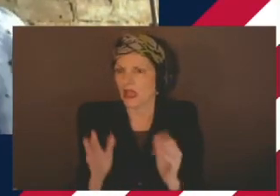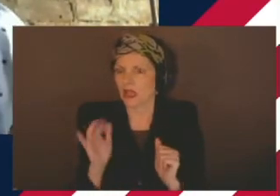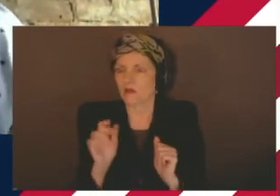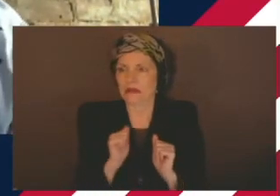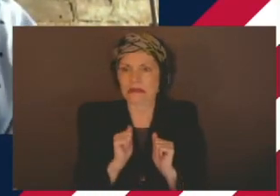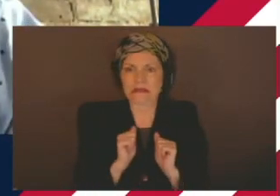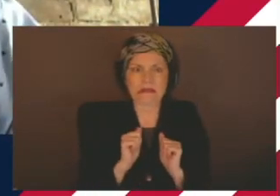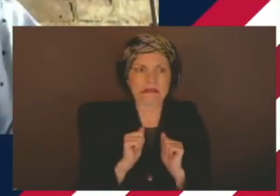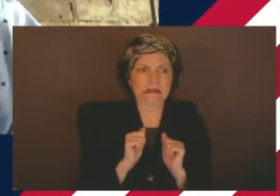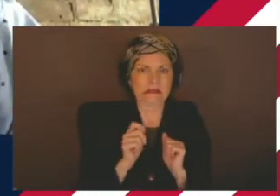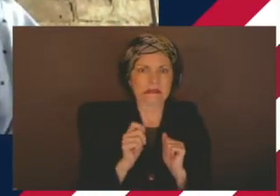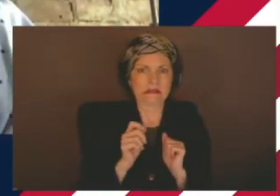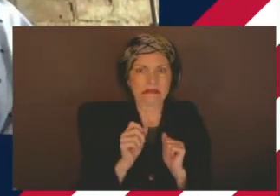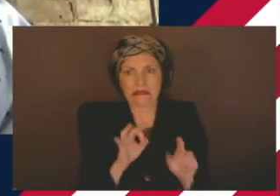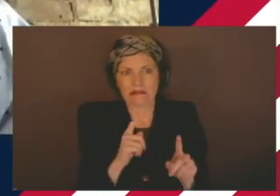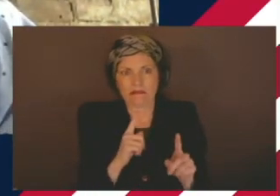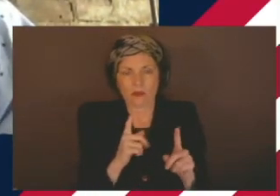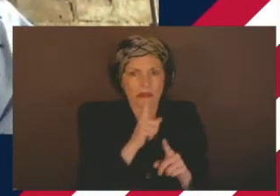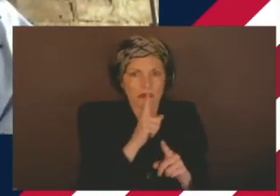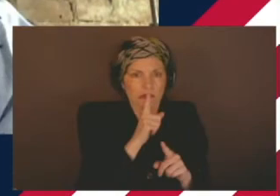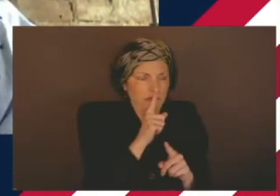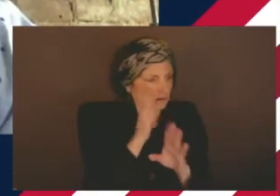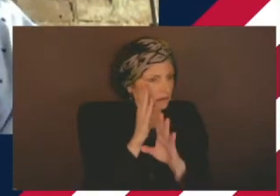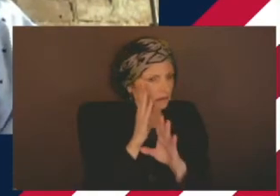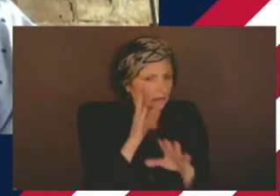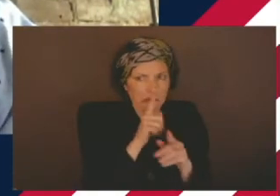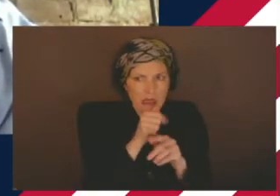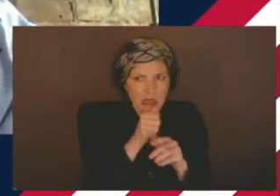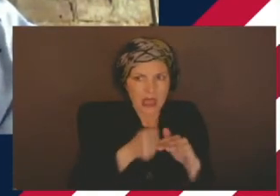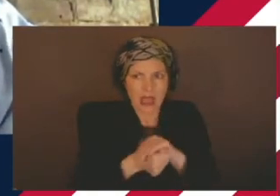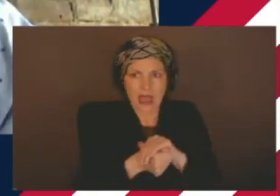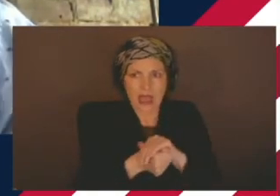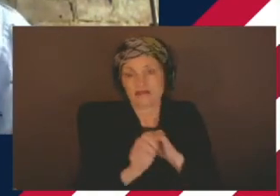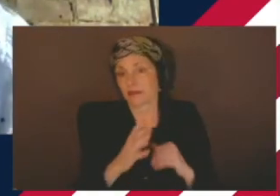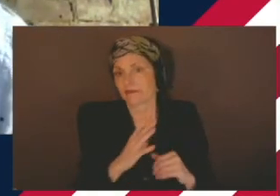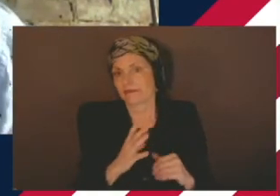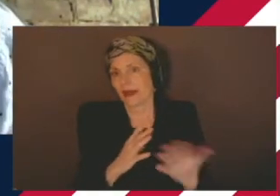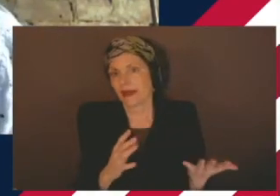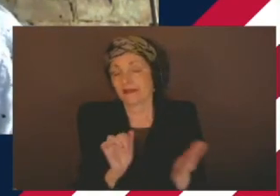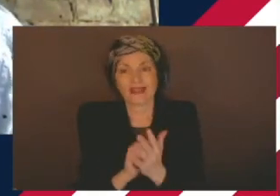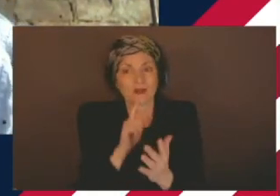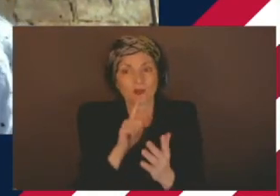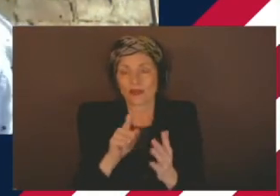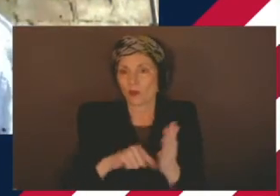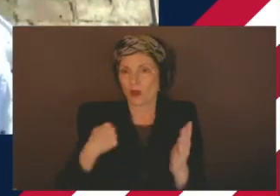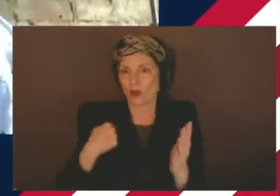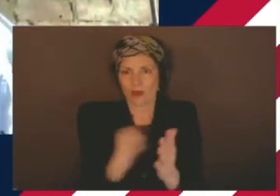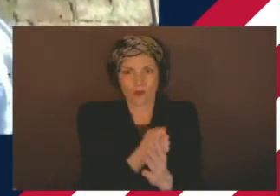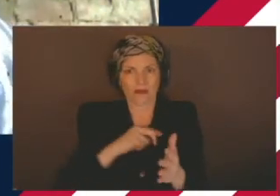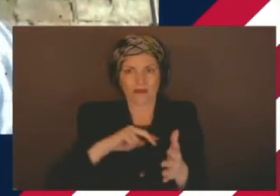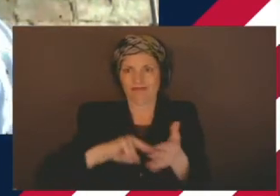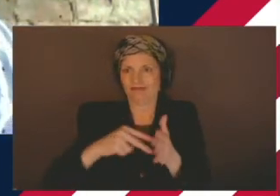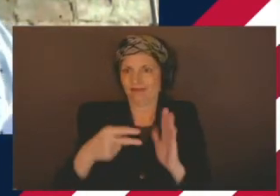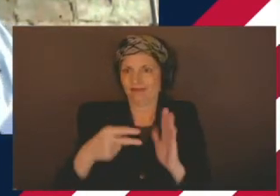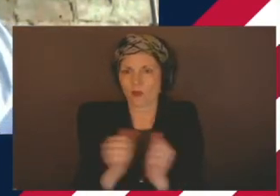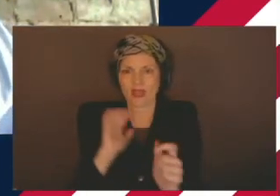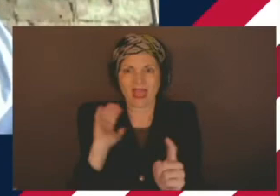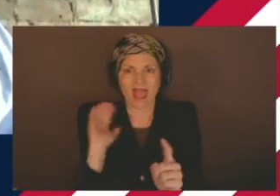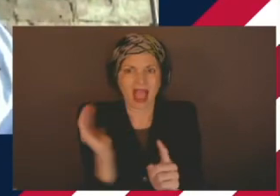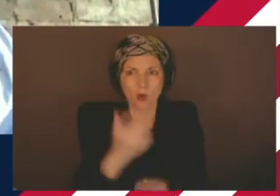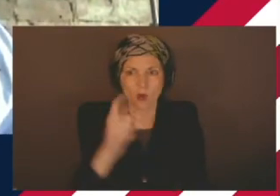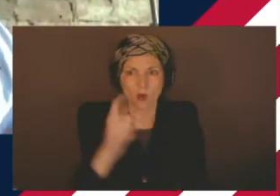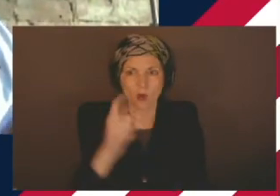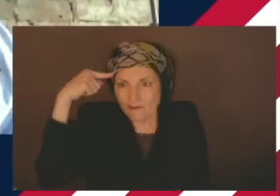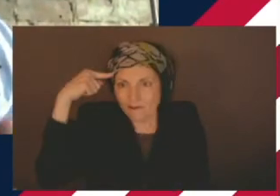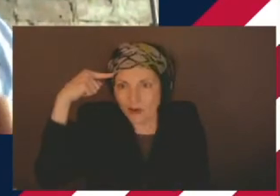comes with it. And that's particularly corrosive to our democracy, because if we can't come together as a people,